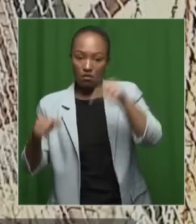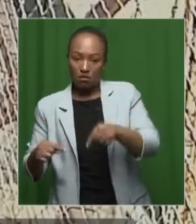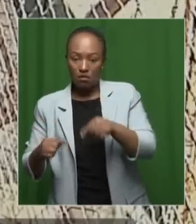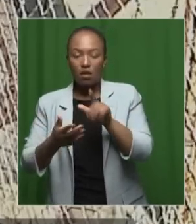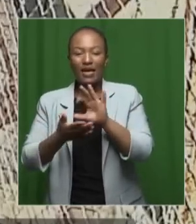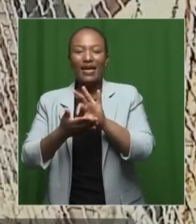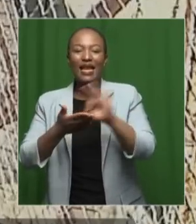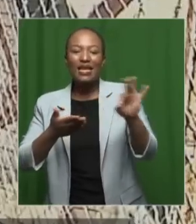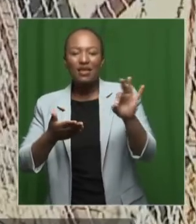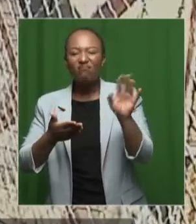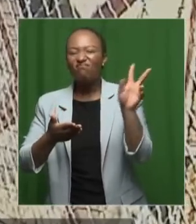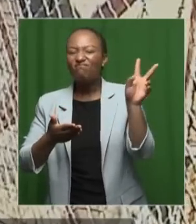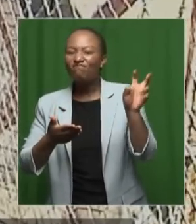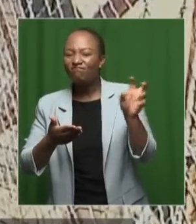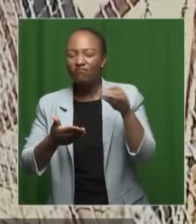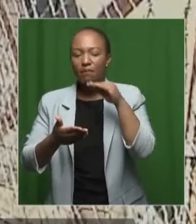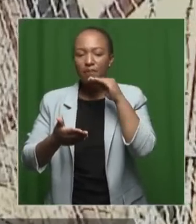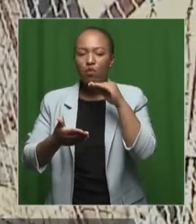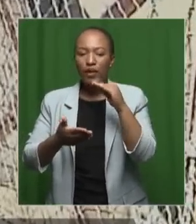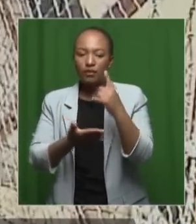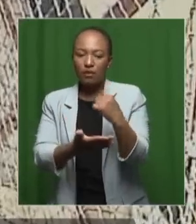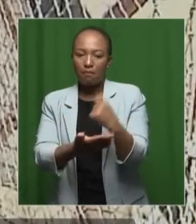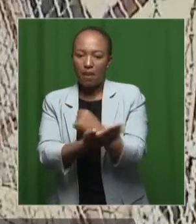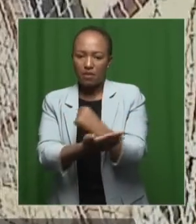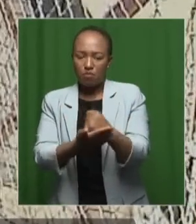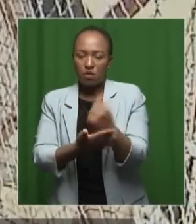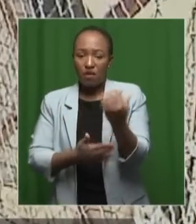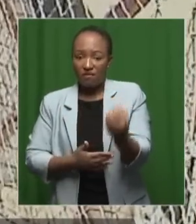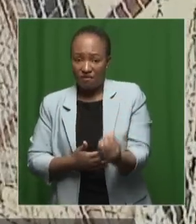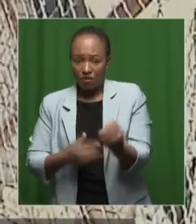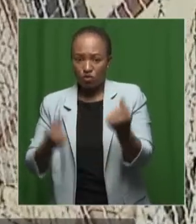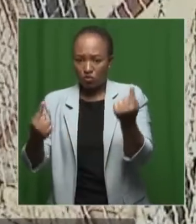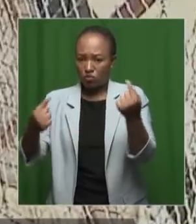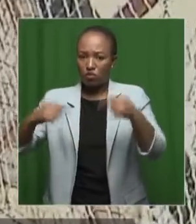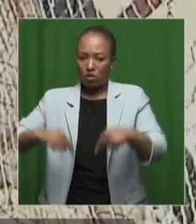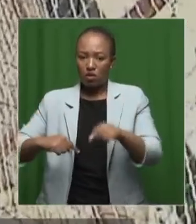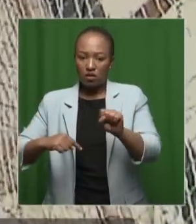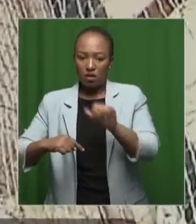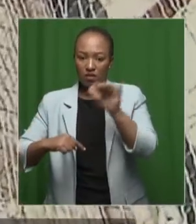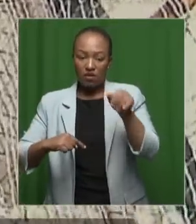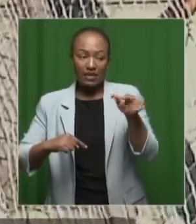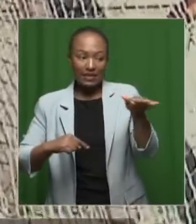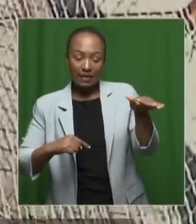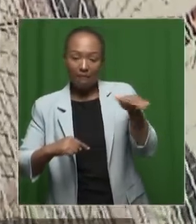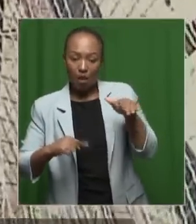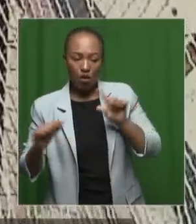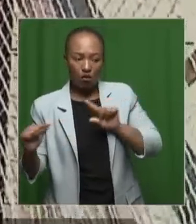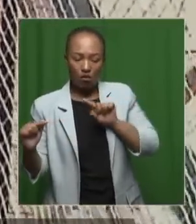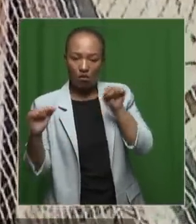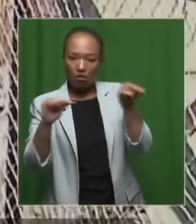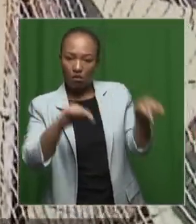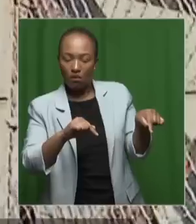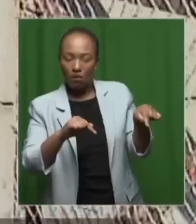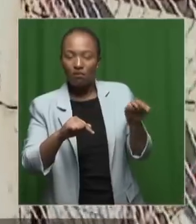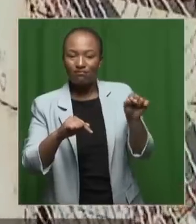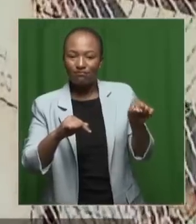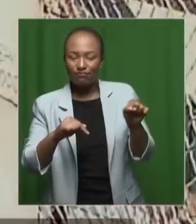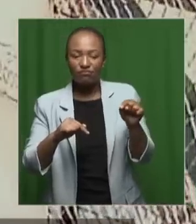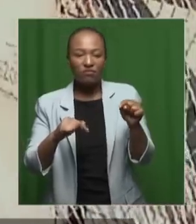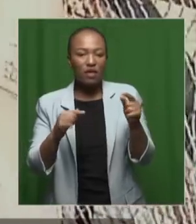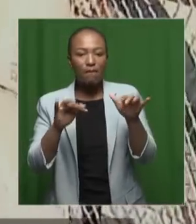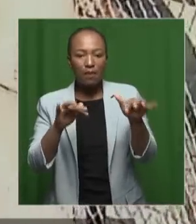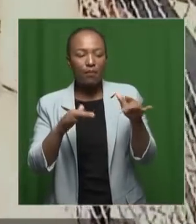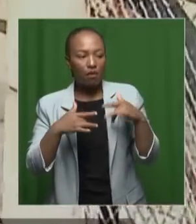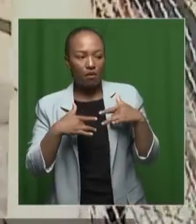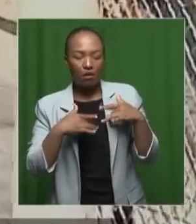only documents. South Africa. Really come side ya Zimbabwe hona. Go bonala go ntse go dula go na le batho ba